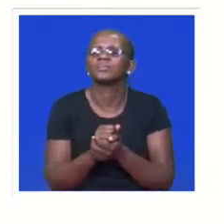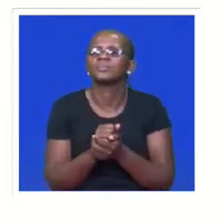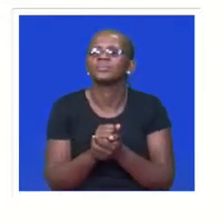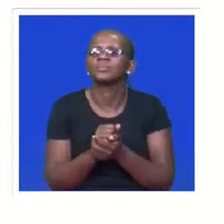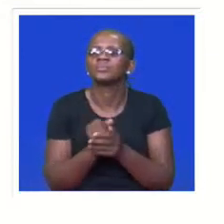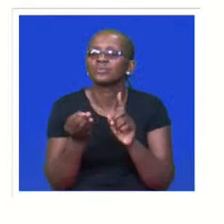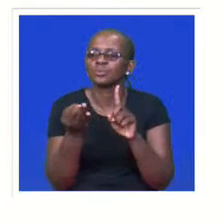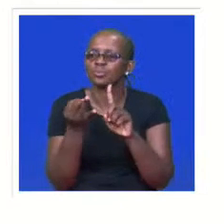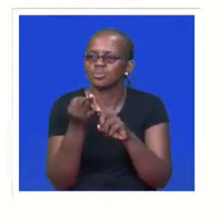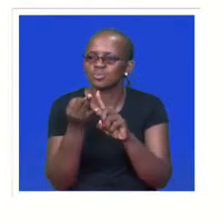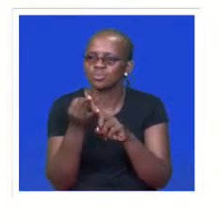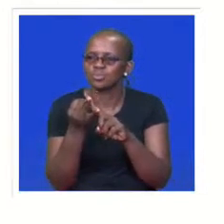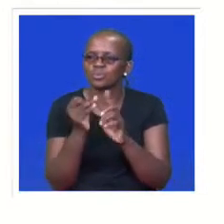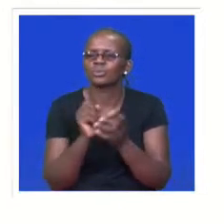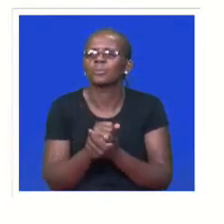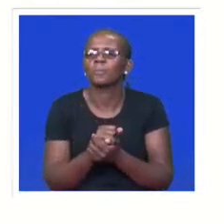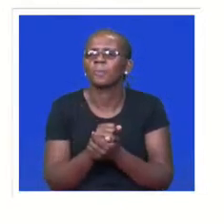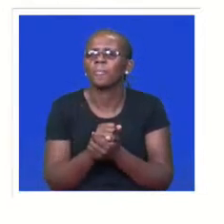We have got